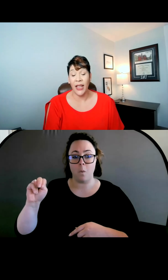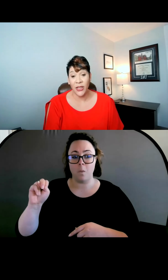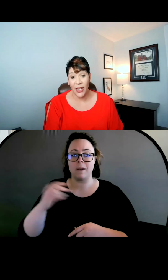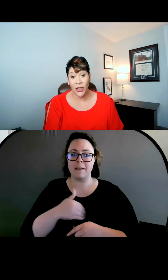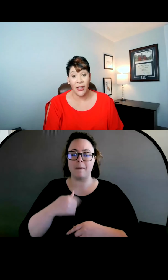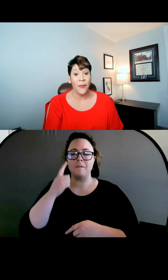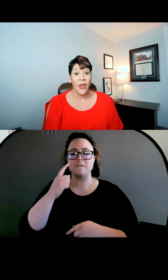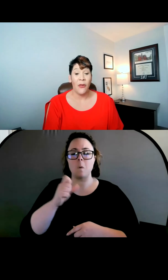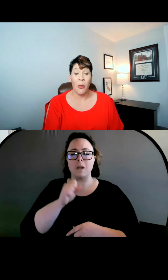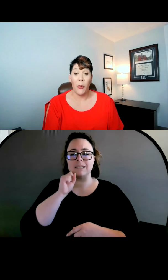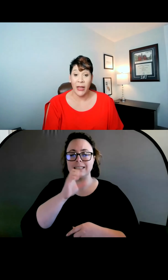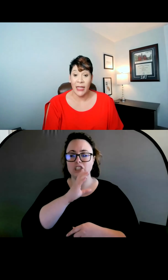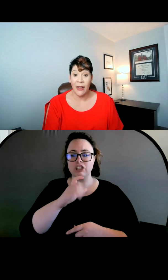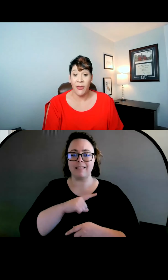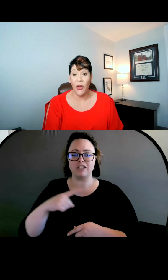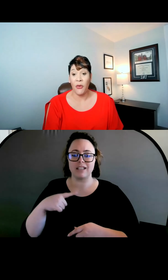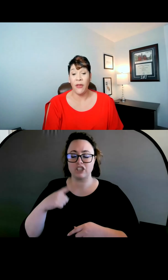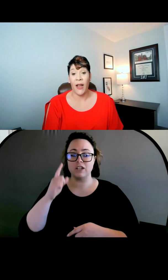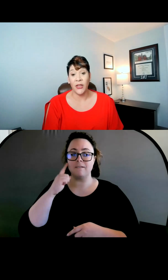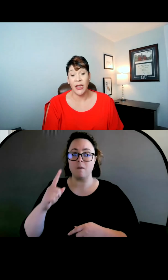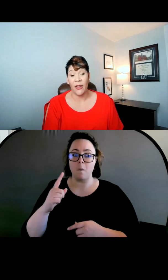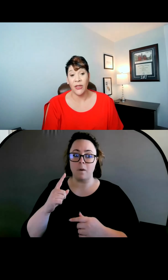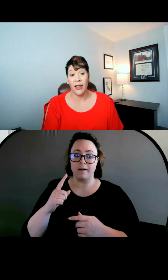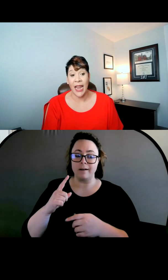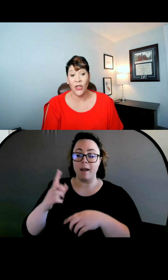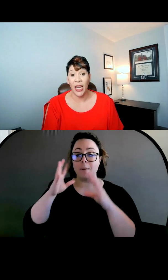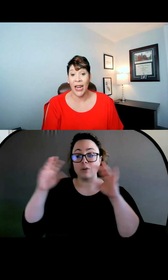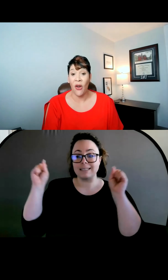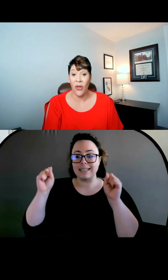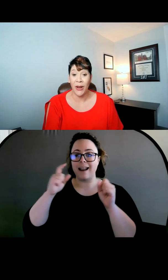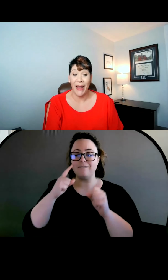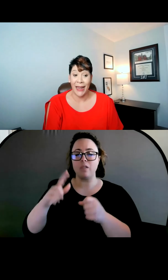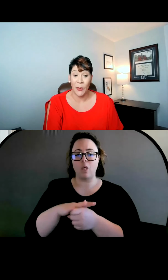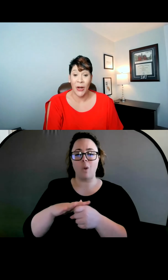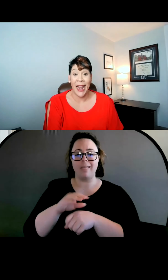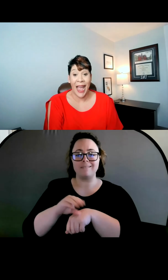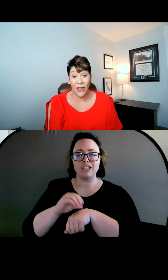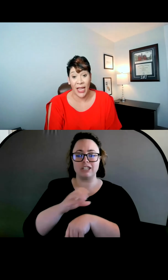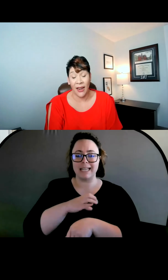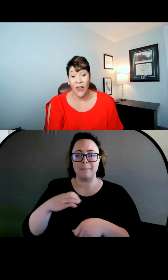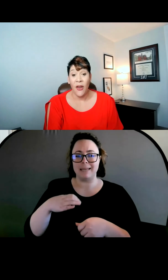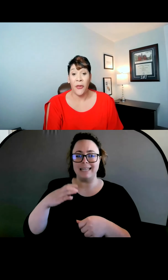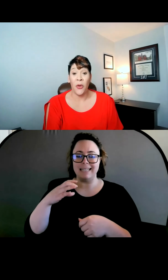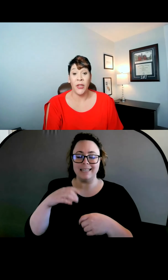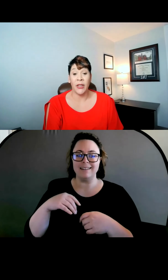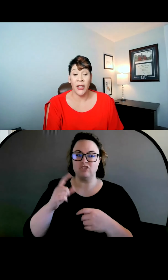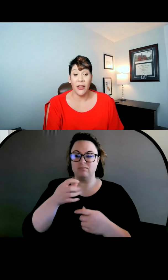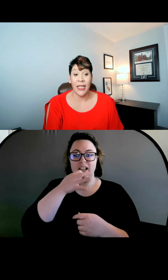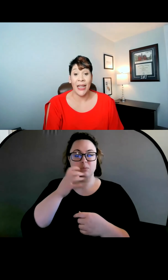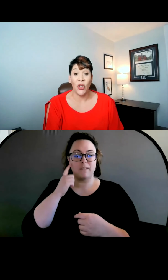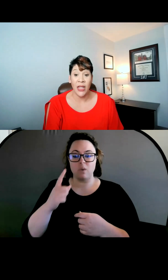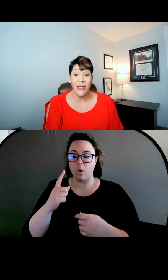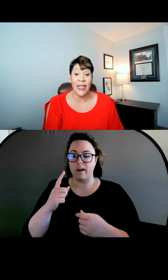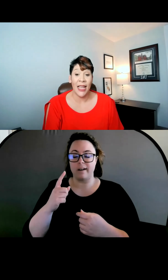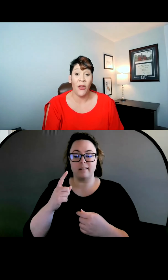Senior Legislature, former president of the Local Advisory Council on Aging, and all-around expert and advocate for older adults.